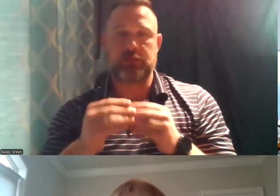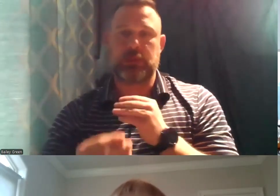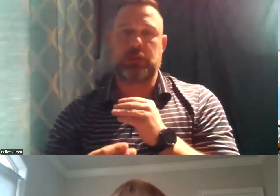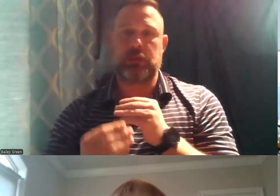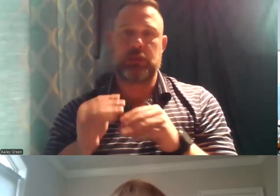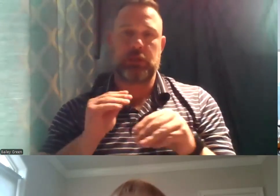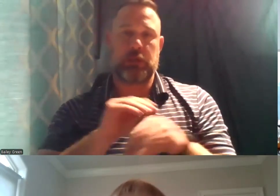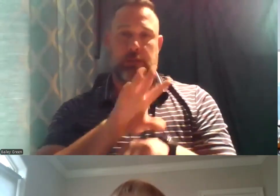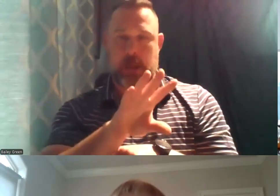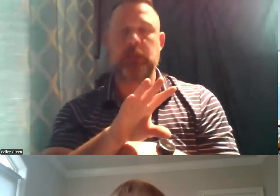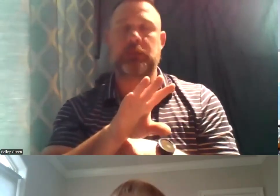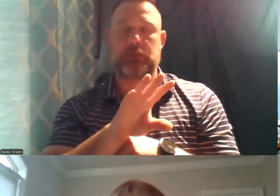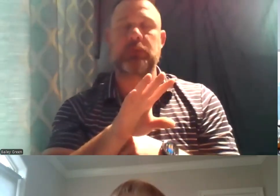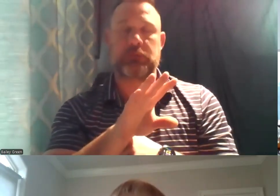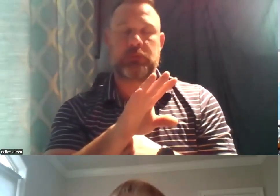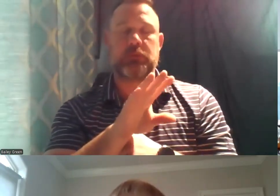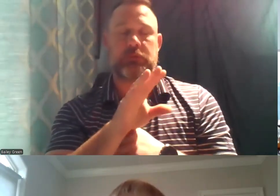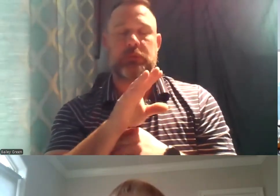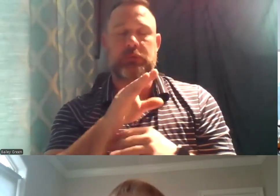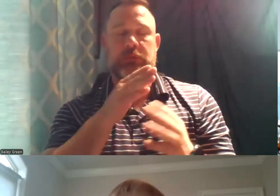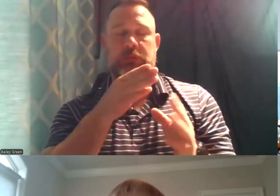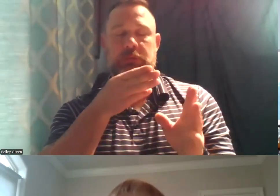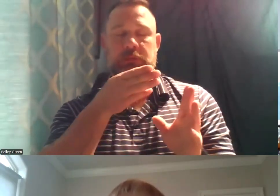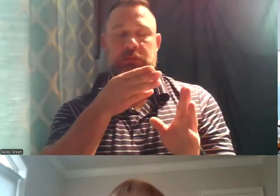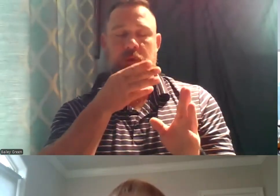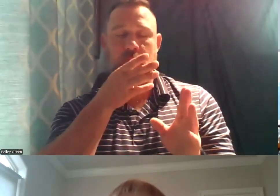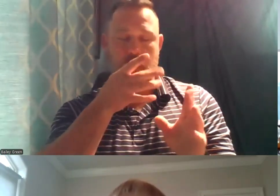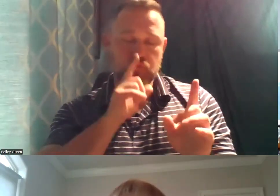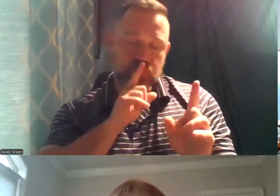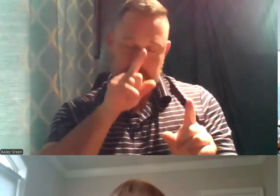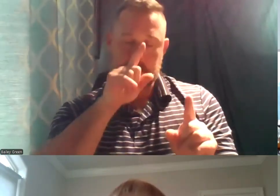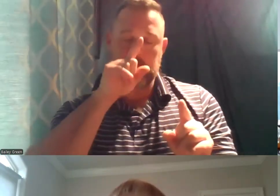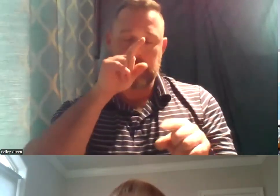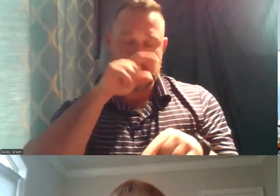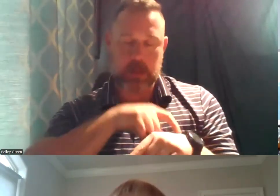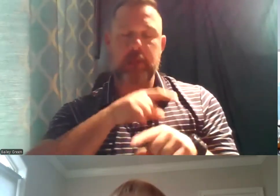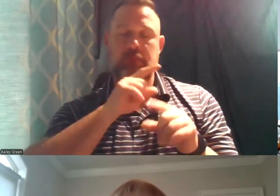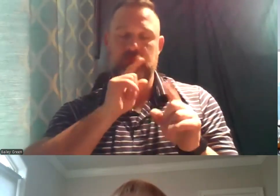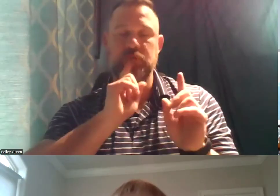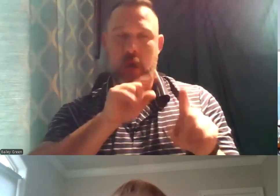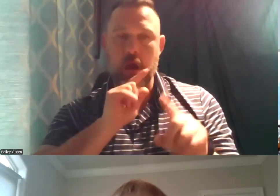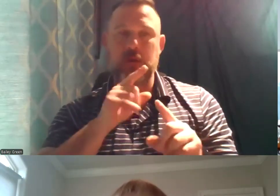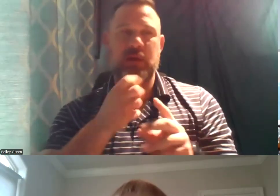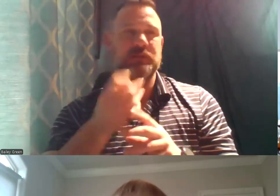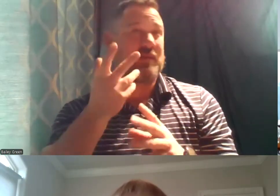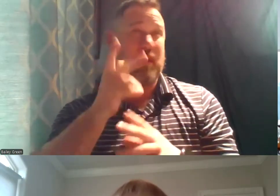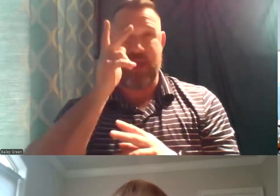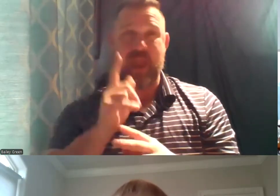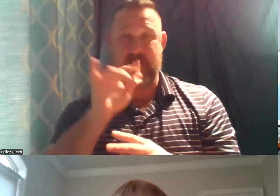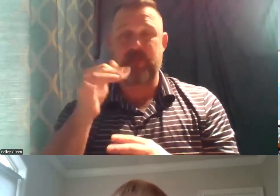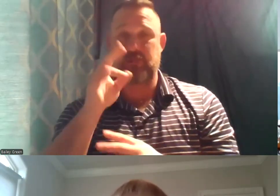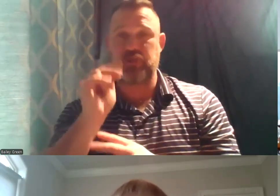So please know that we are in real time responding to exactly what you just identified. I spent about half of January